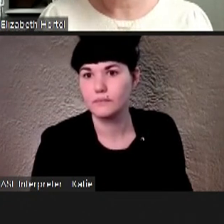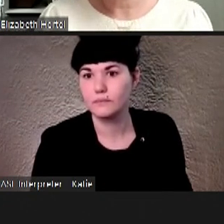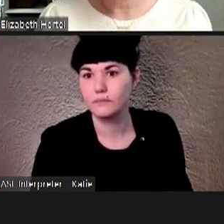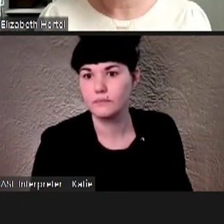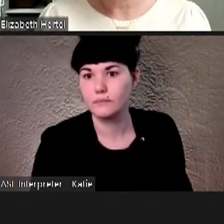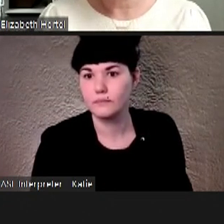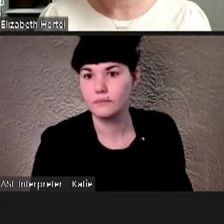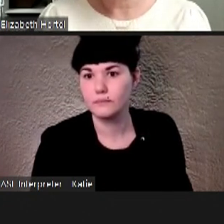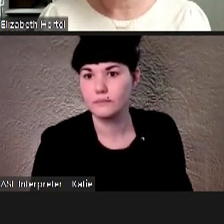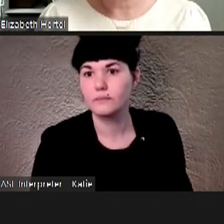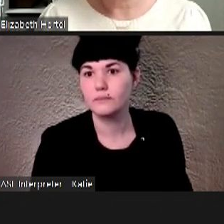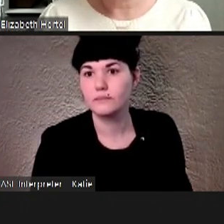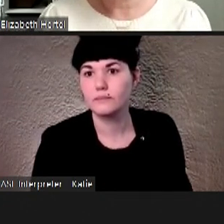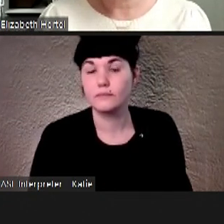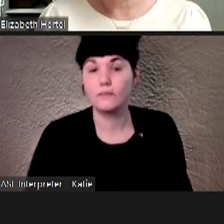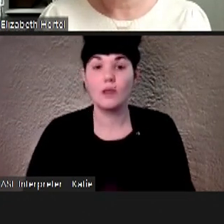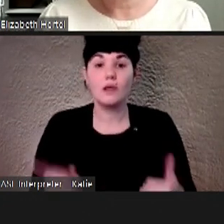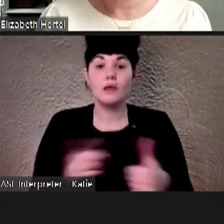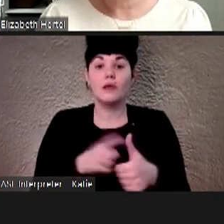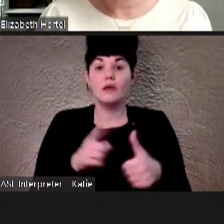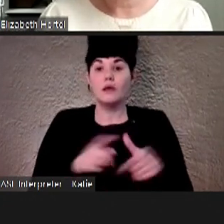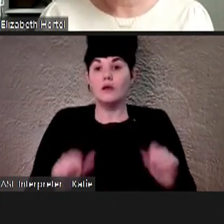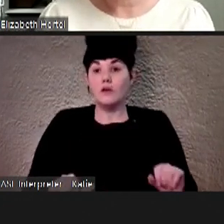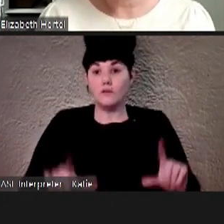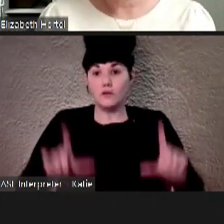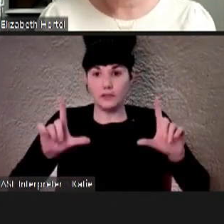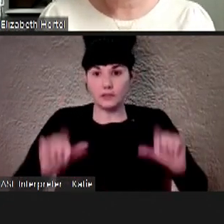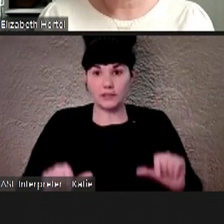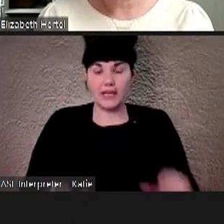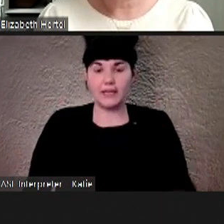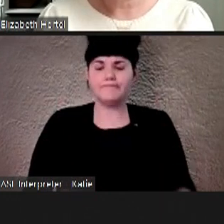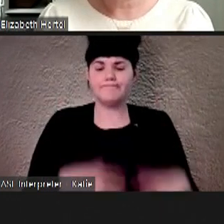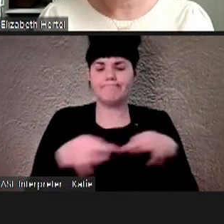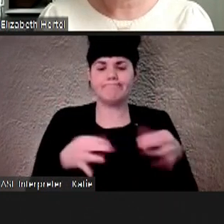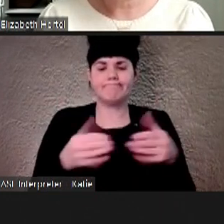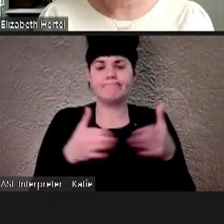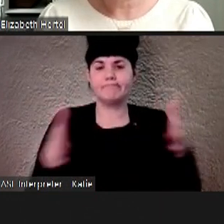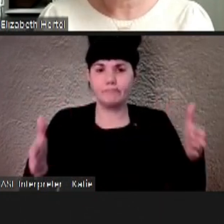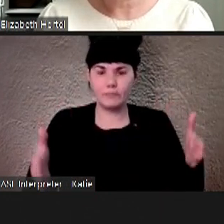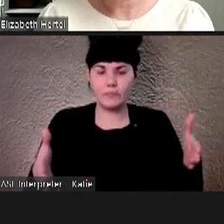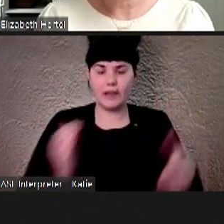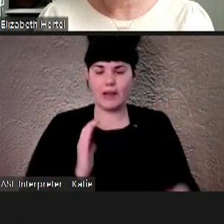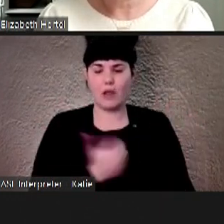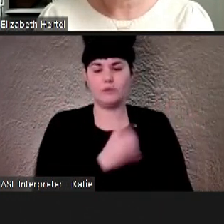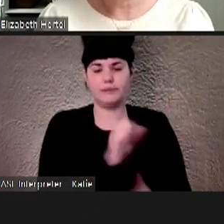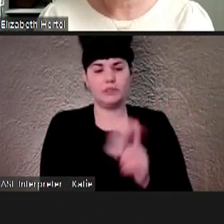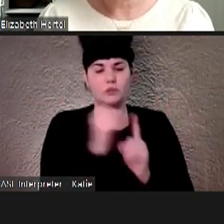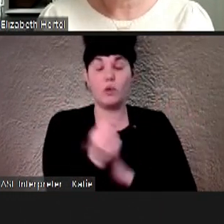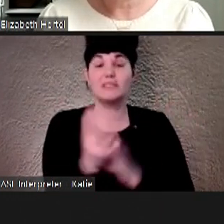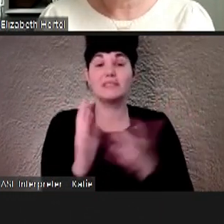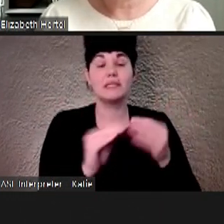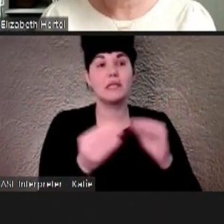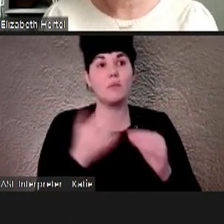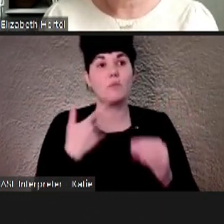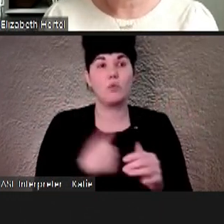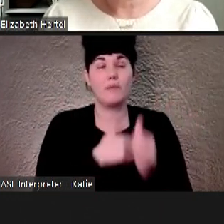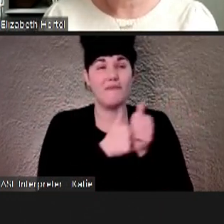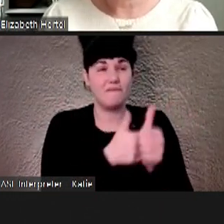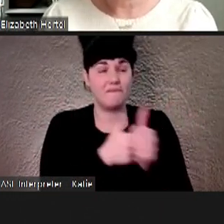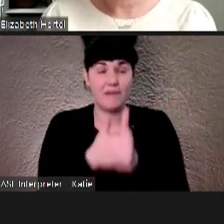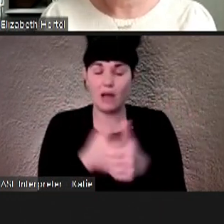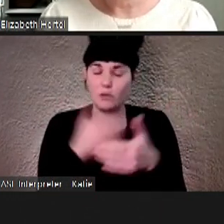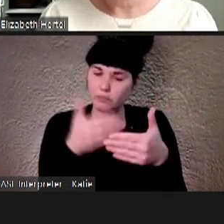Thanks. I'll start with my first slide. I'll start with an overview of where we are in the metrics that we've been following very closely since the beginning